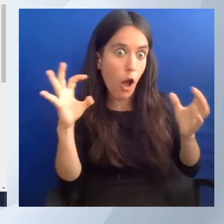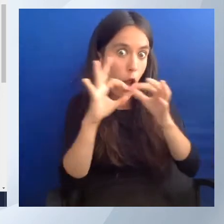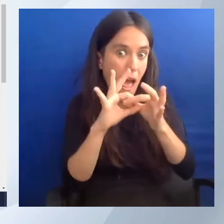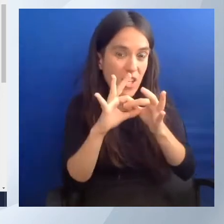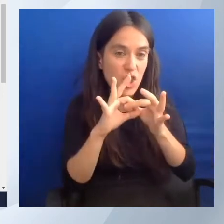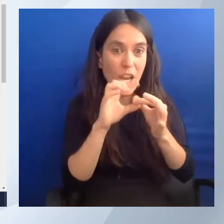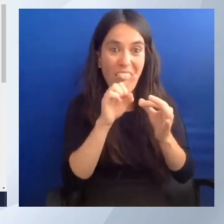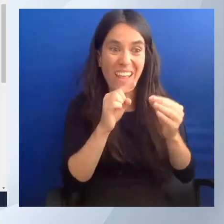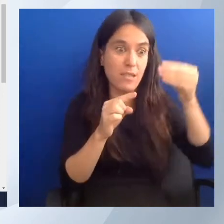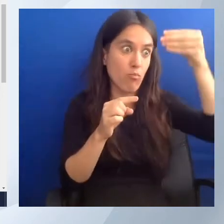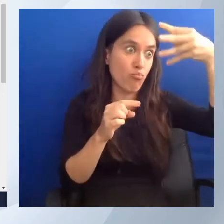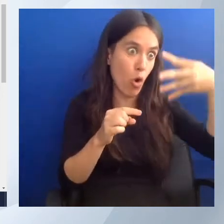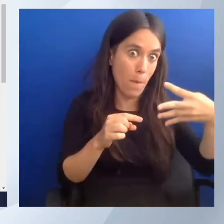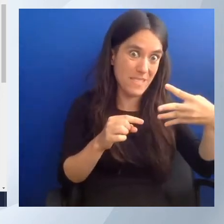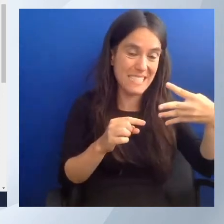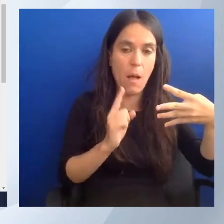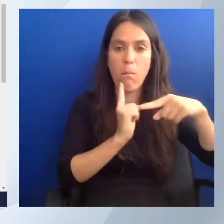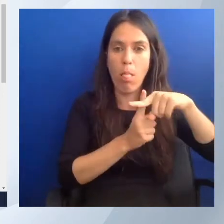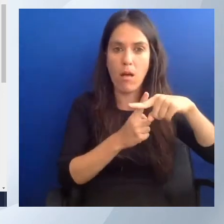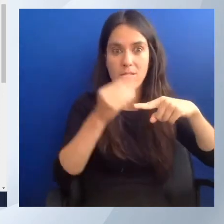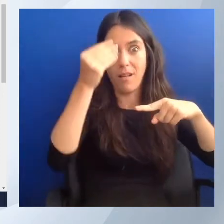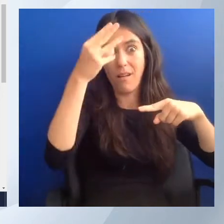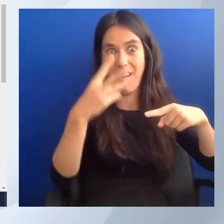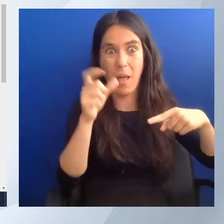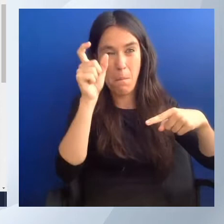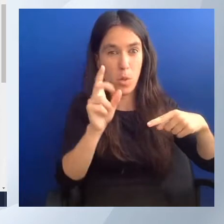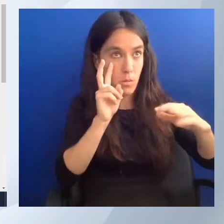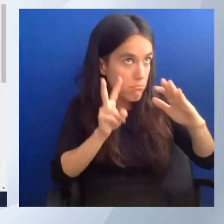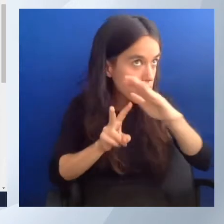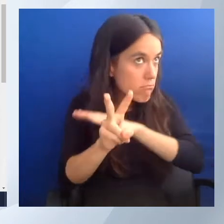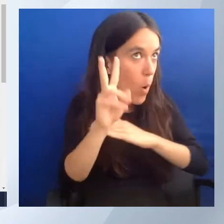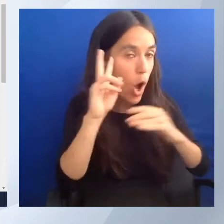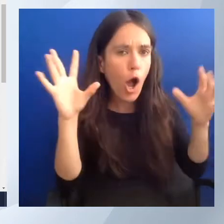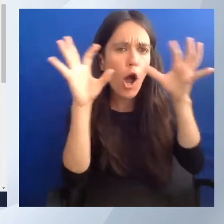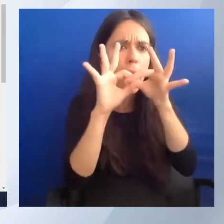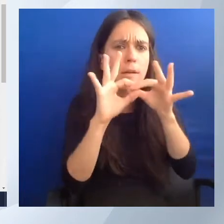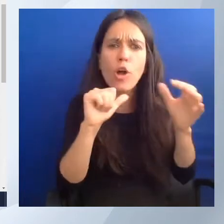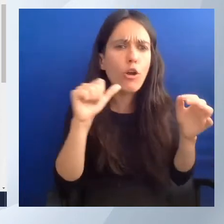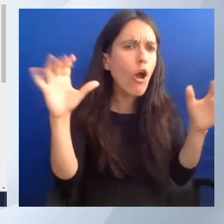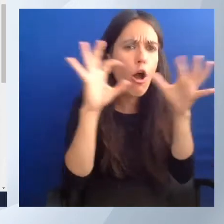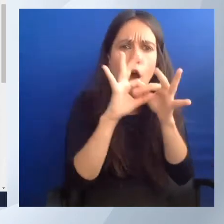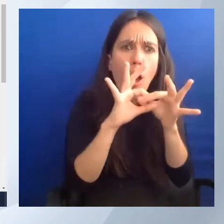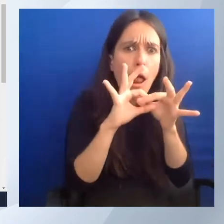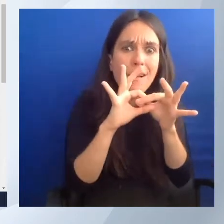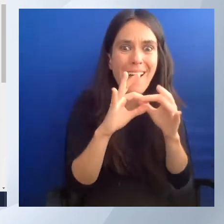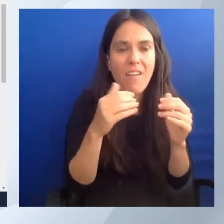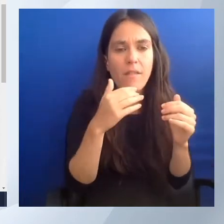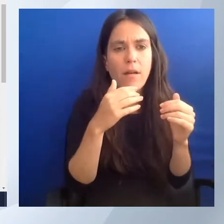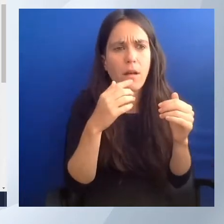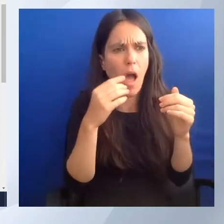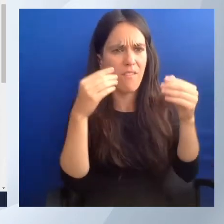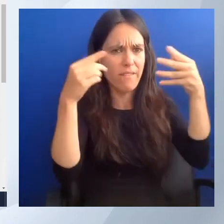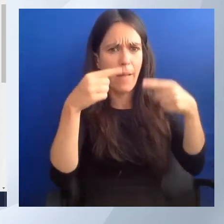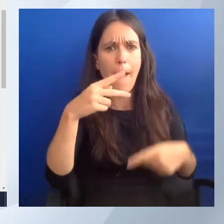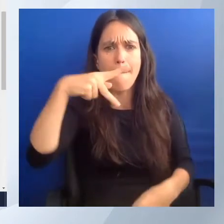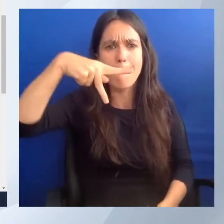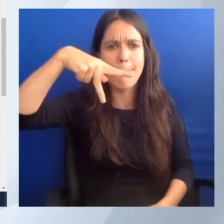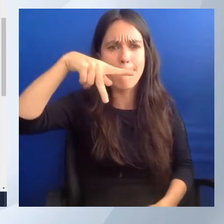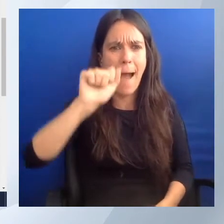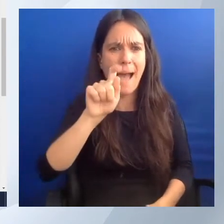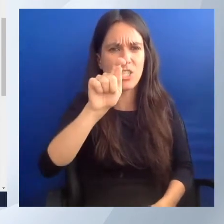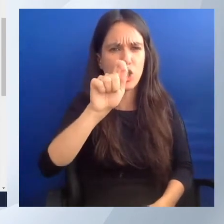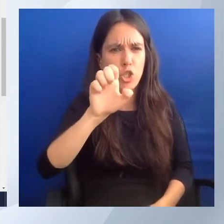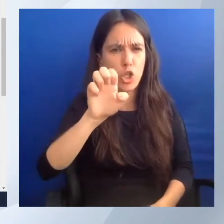properties and the fact that a person is going to pay for their credit card bill? Can you find a pattern in my data? That's essentially what we're trying to